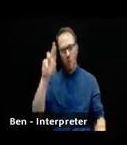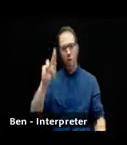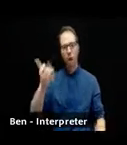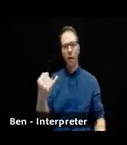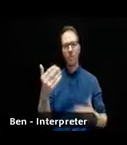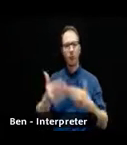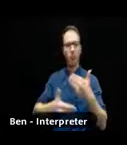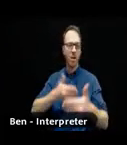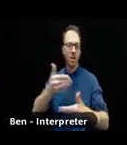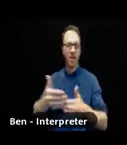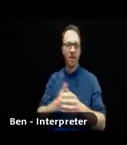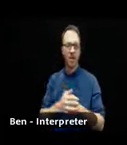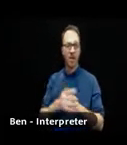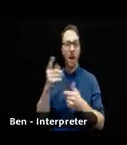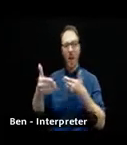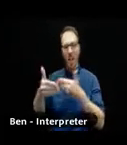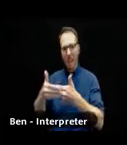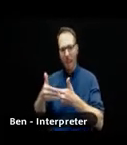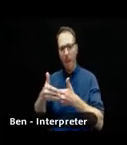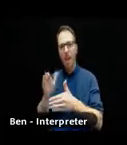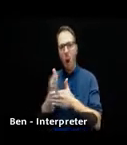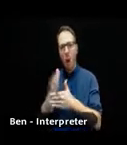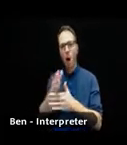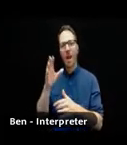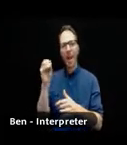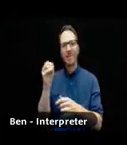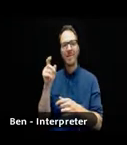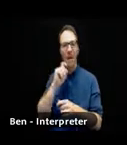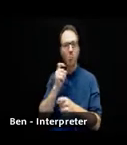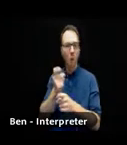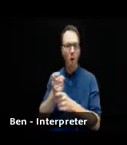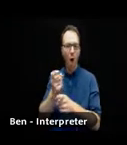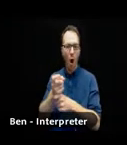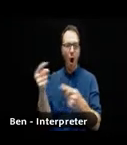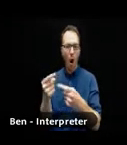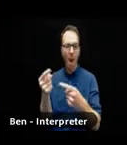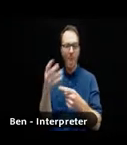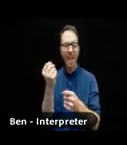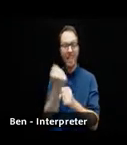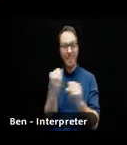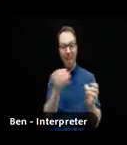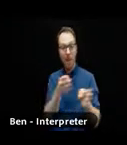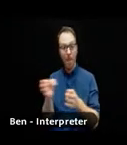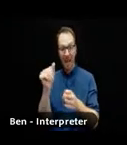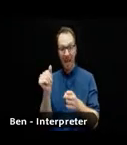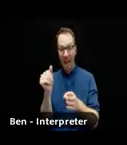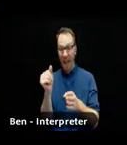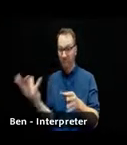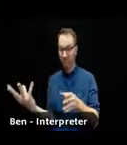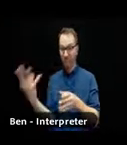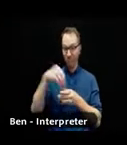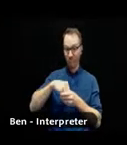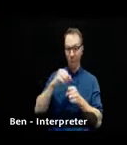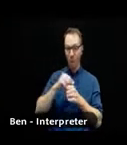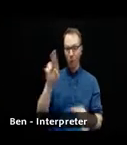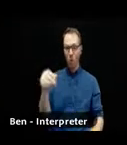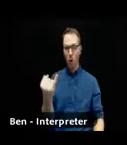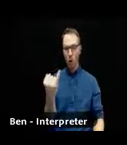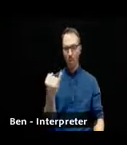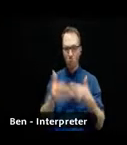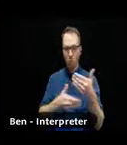around intimate partner violence and sexual harm. And that things like safety planning can be folded into a restorative justice